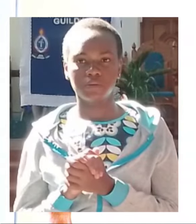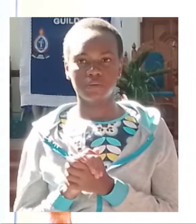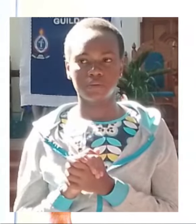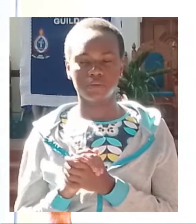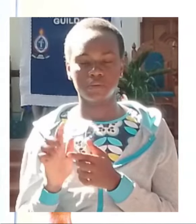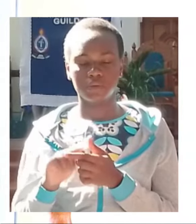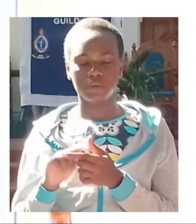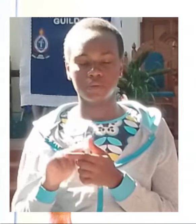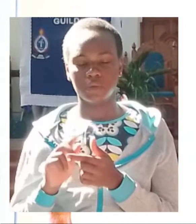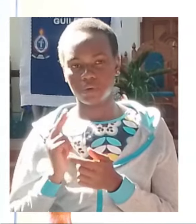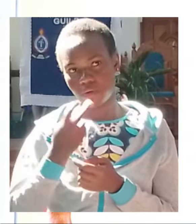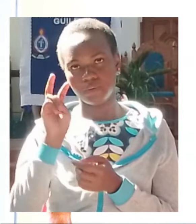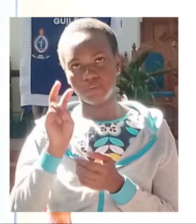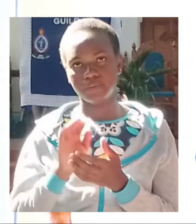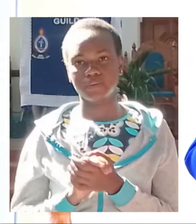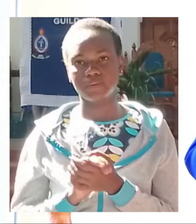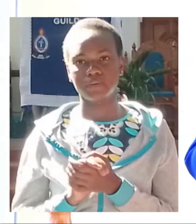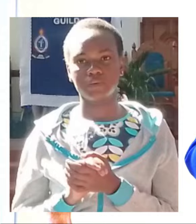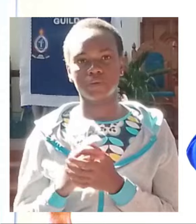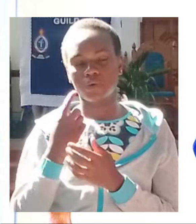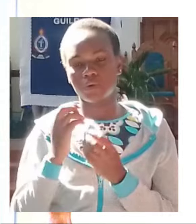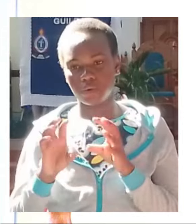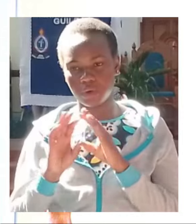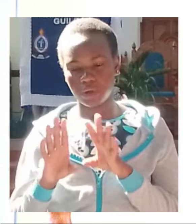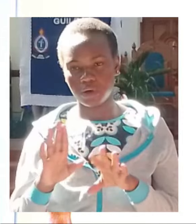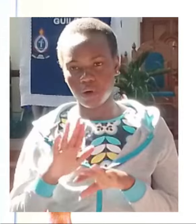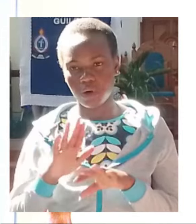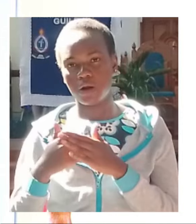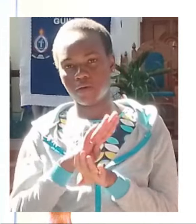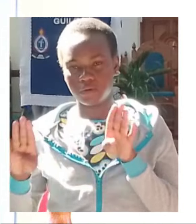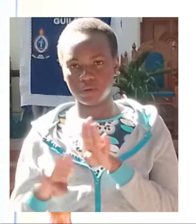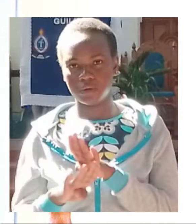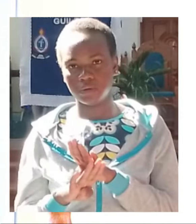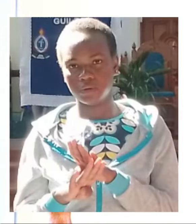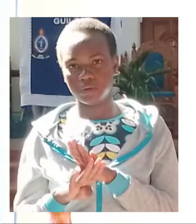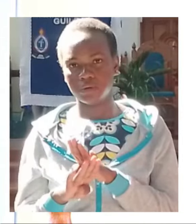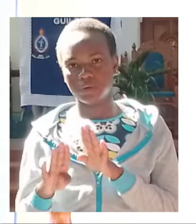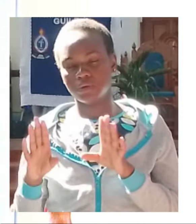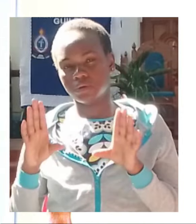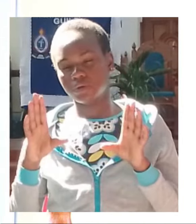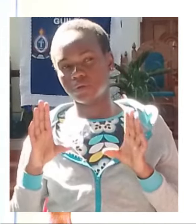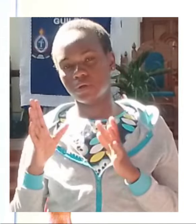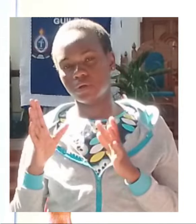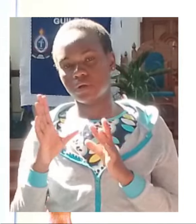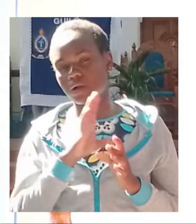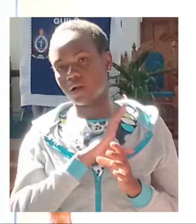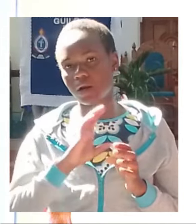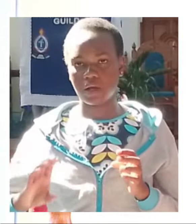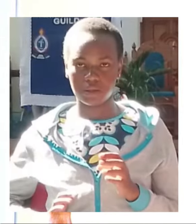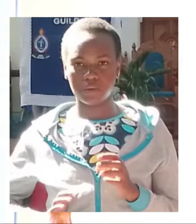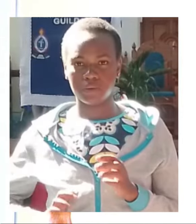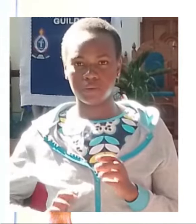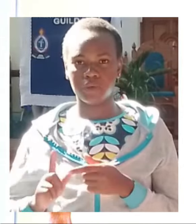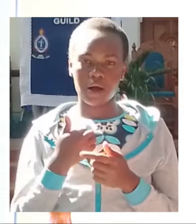Look at us. We have lost the commitment to Christian servitude. We